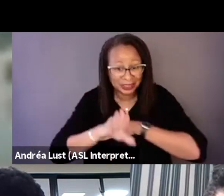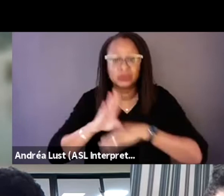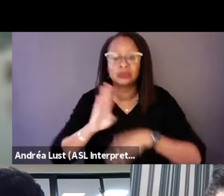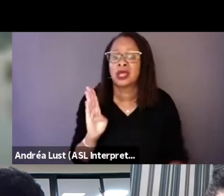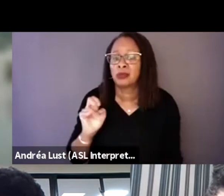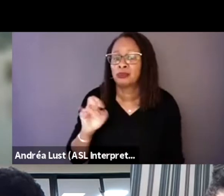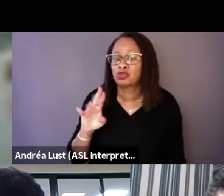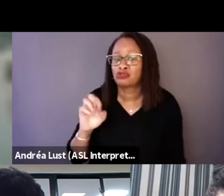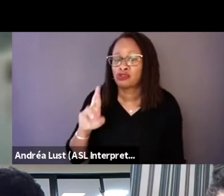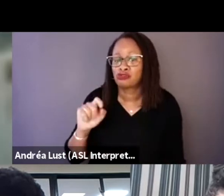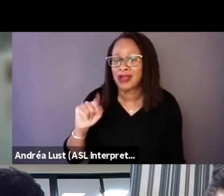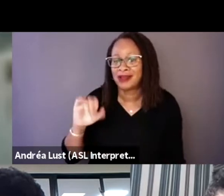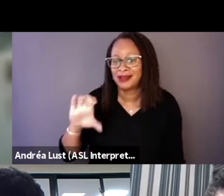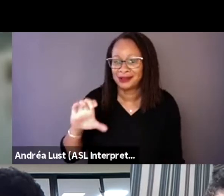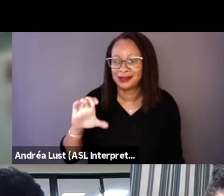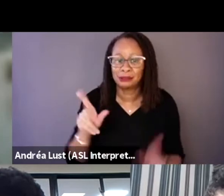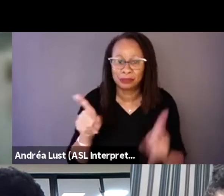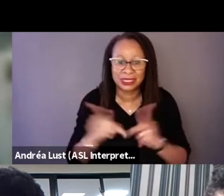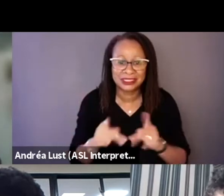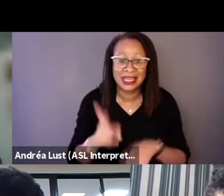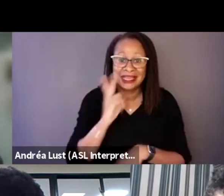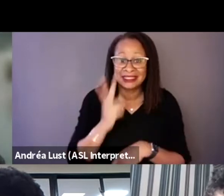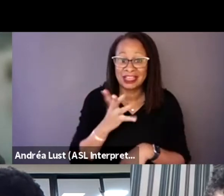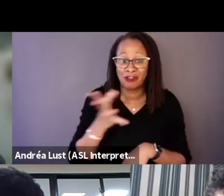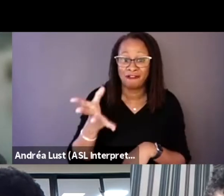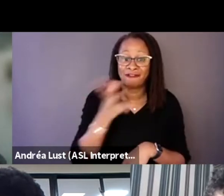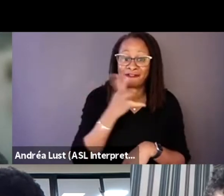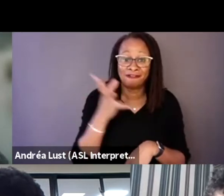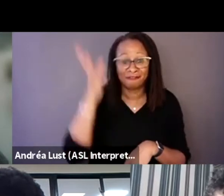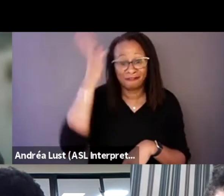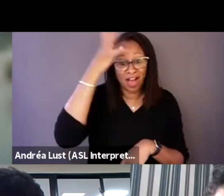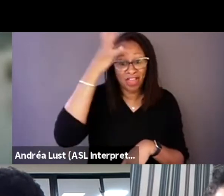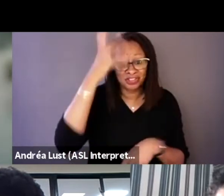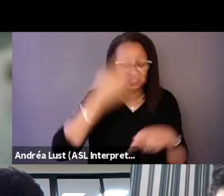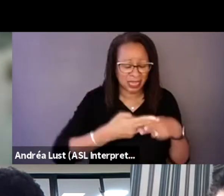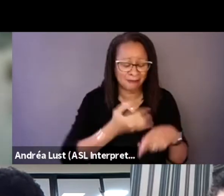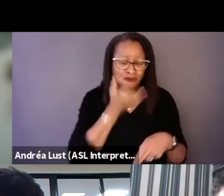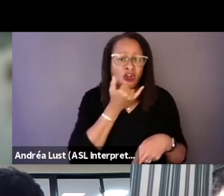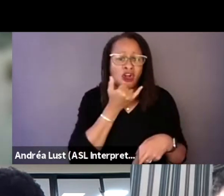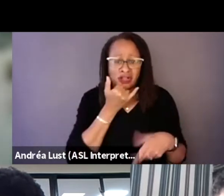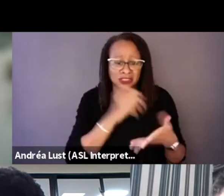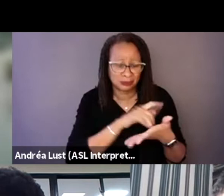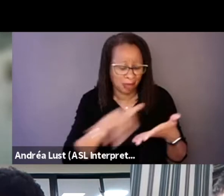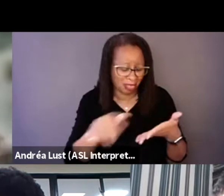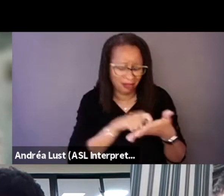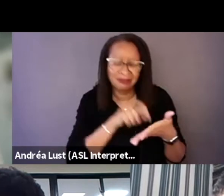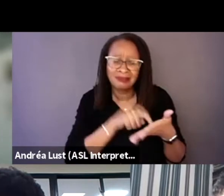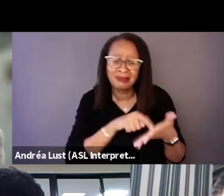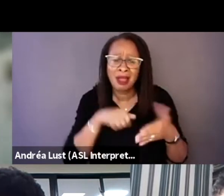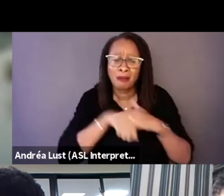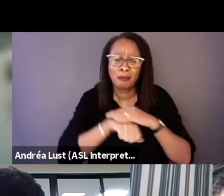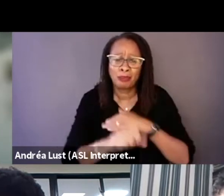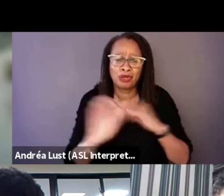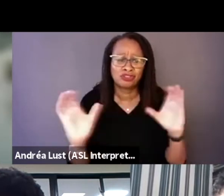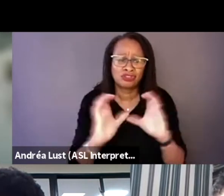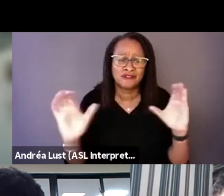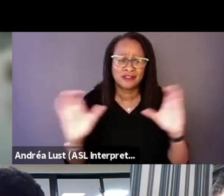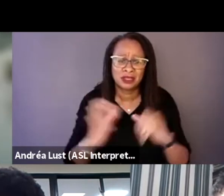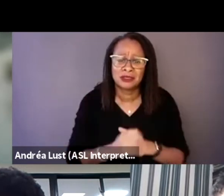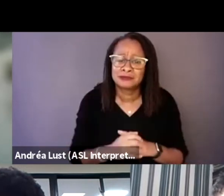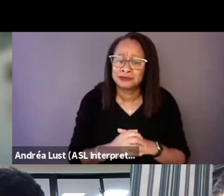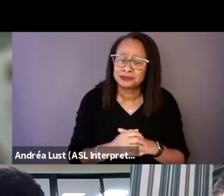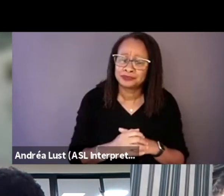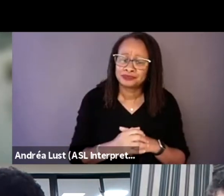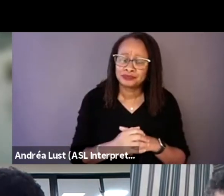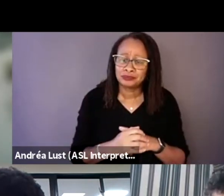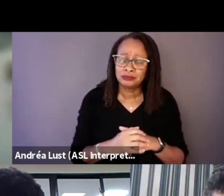but to see, things like her father's misspelled name on his birth certificate or like this back and forth bureaucracy, it